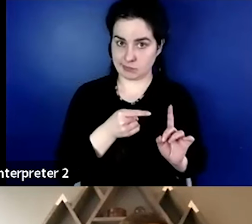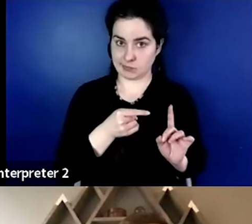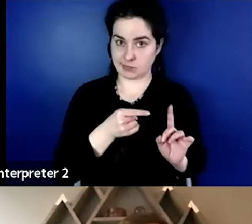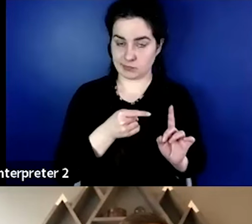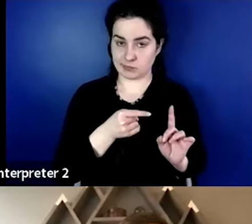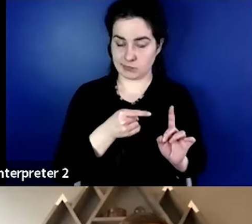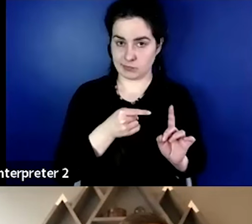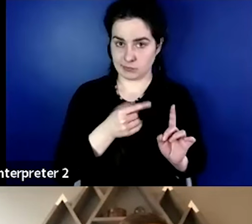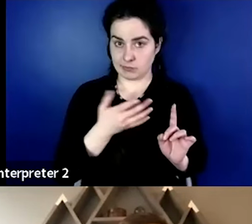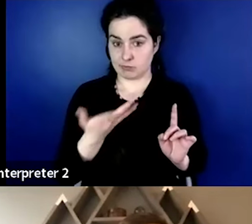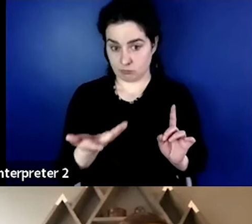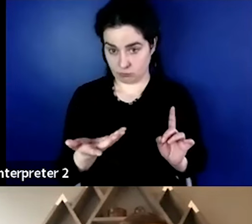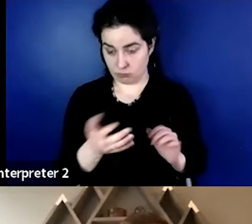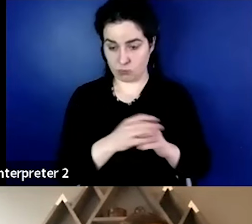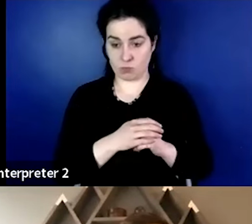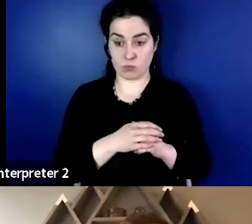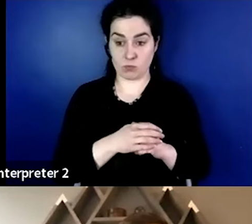in police